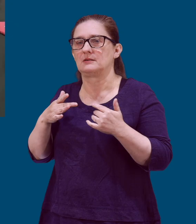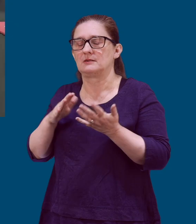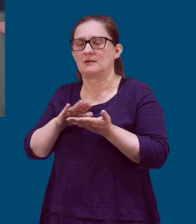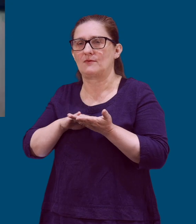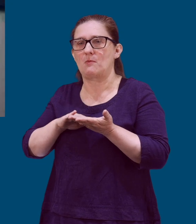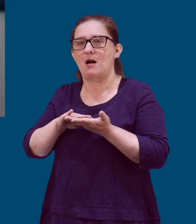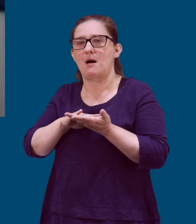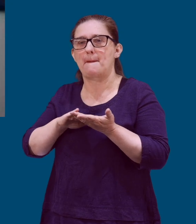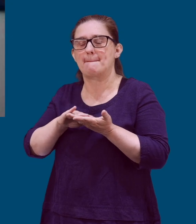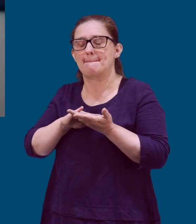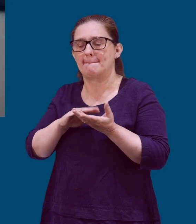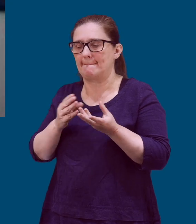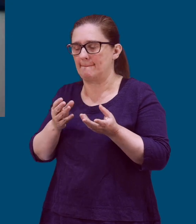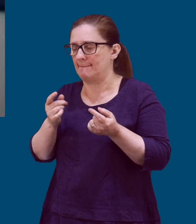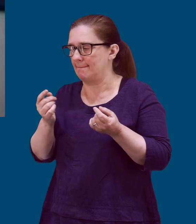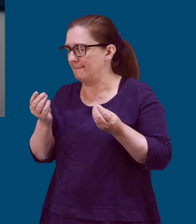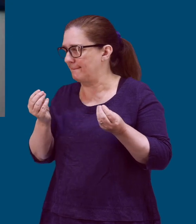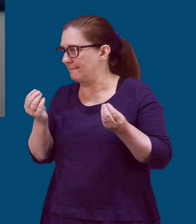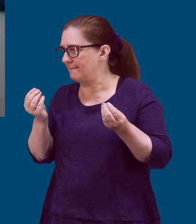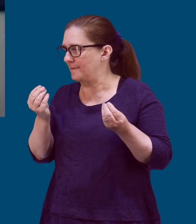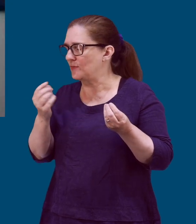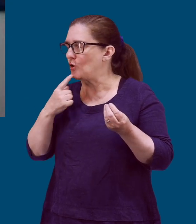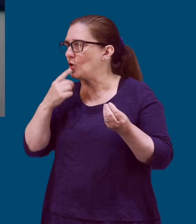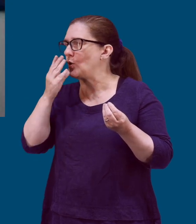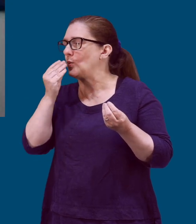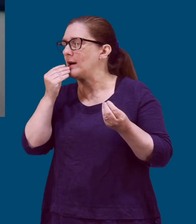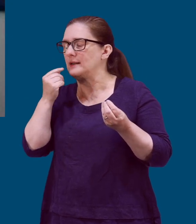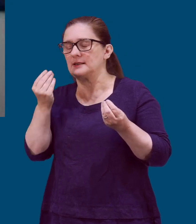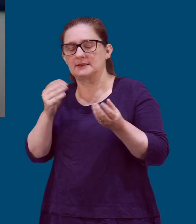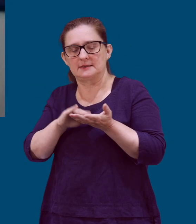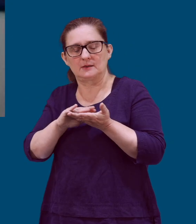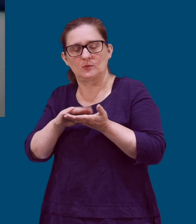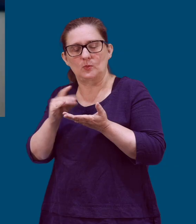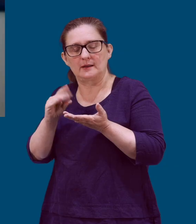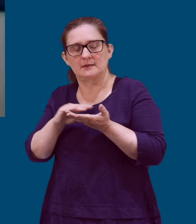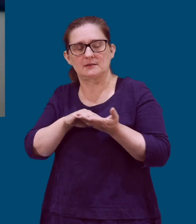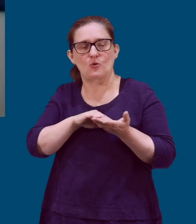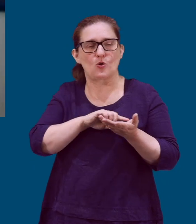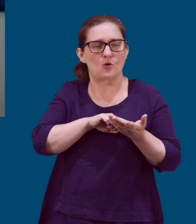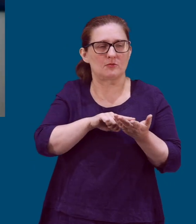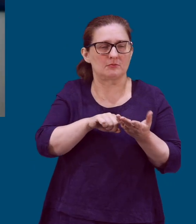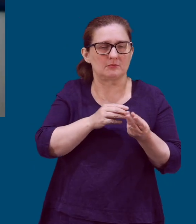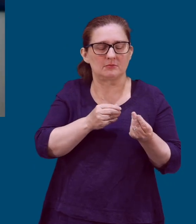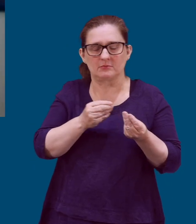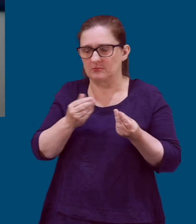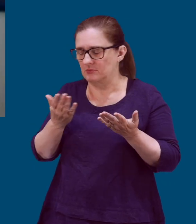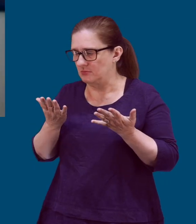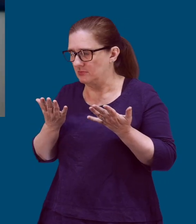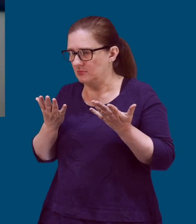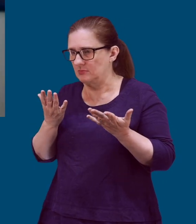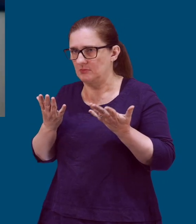palms again, the clay between your palms or the wetness between your palms, and ask yourself, how has